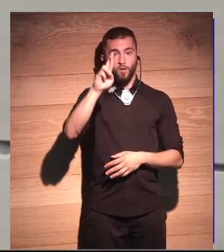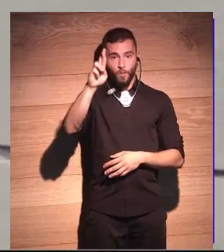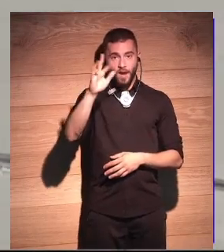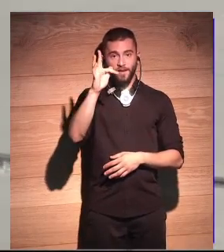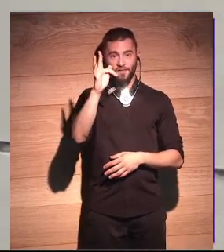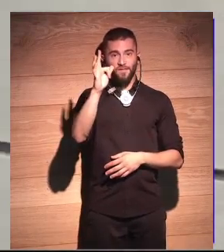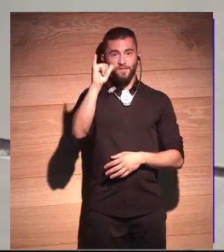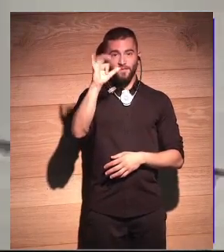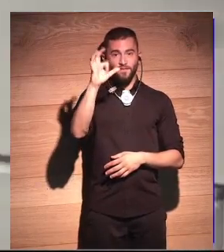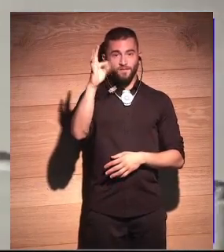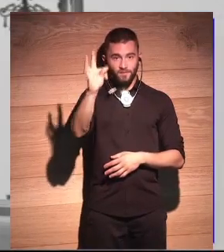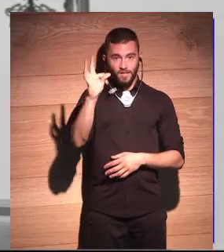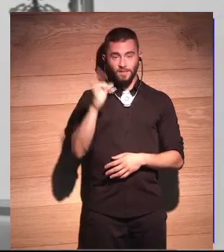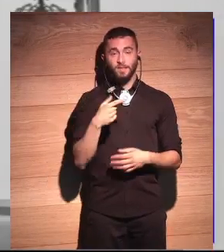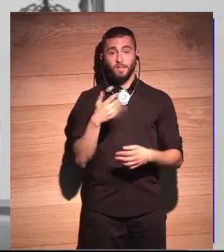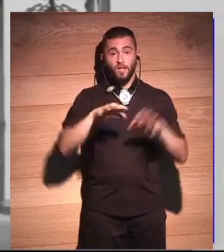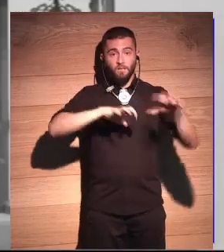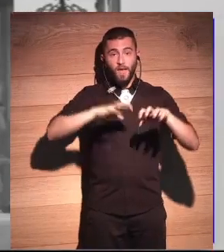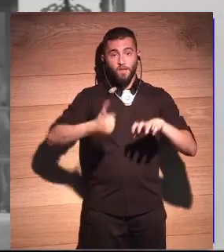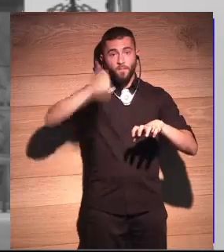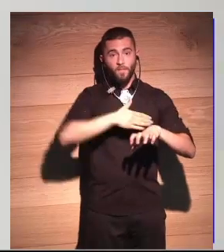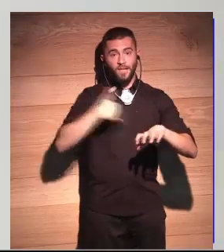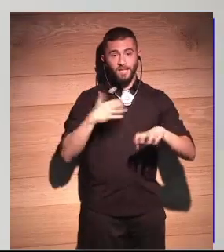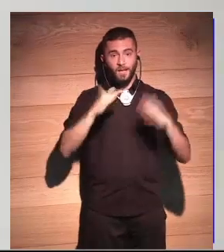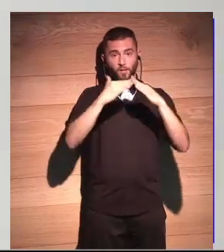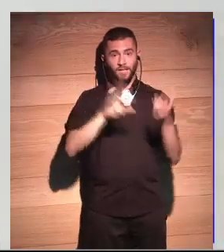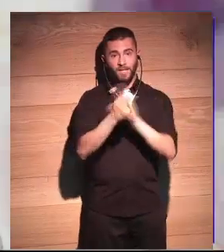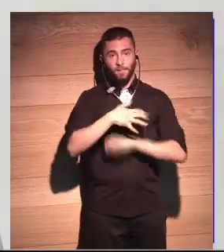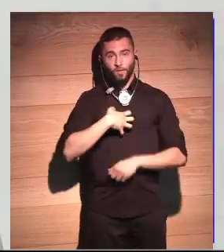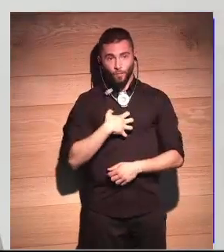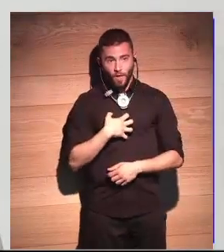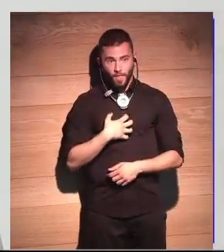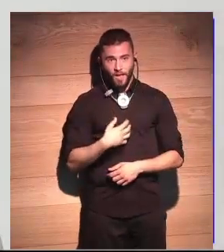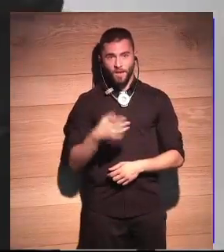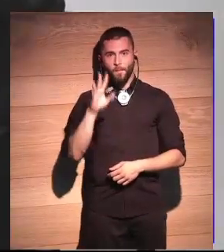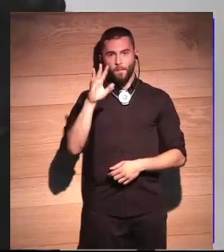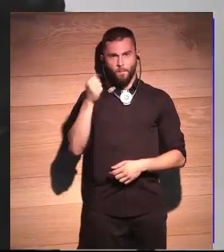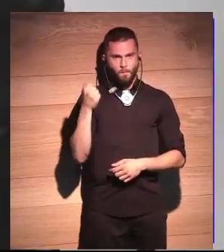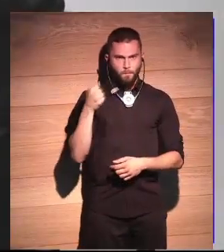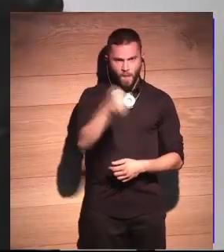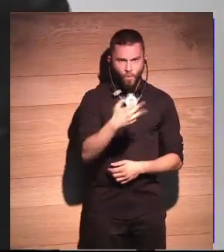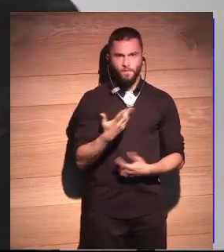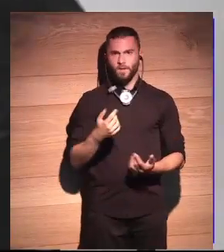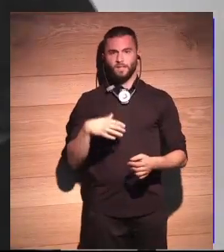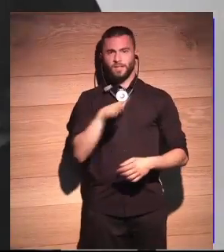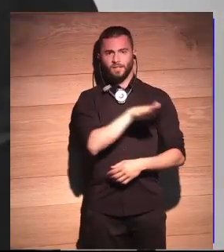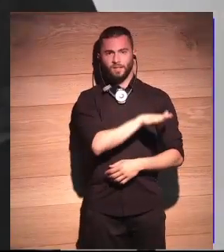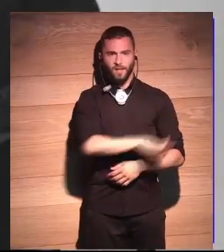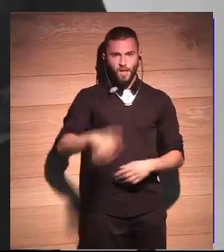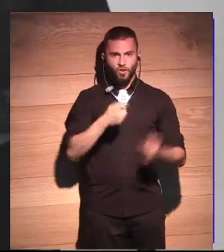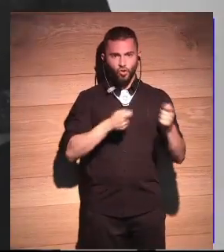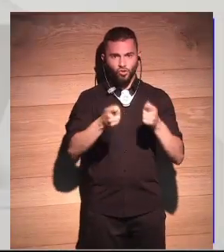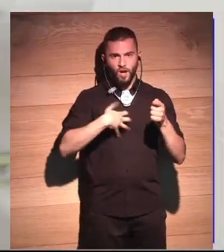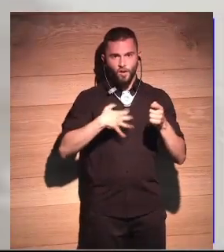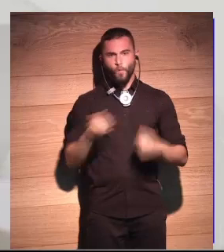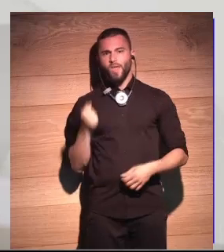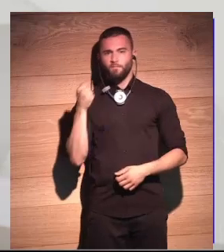move? Power Fist. Kids out of control? Power Fist. Frustrated by that printer that just won't